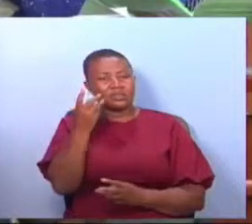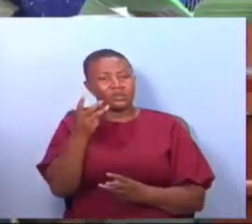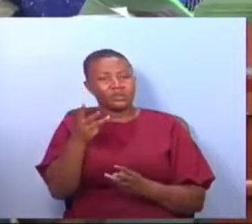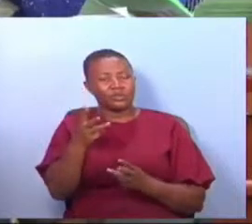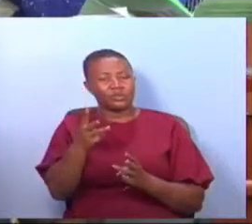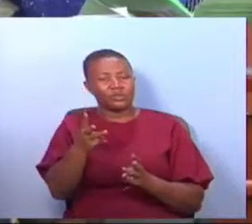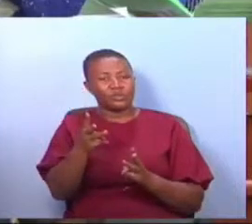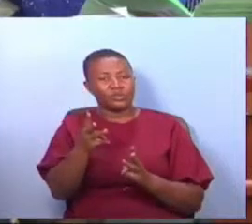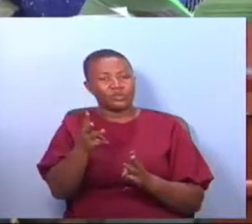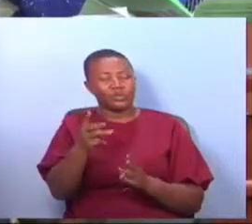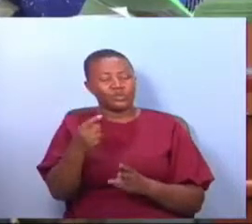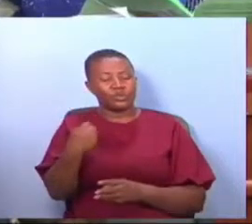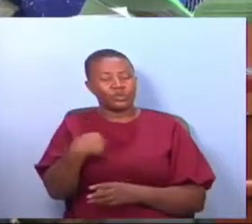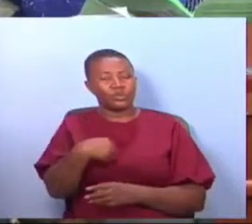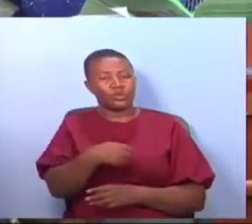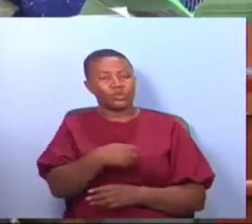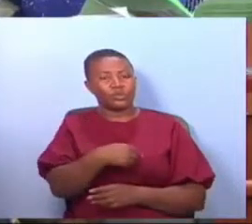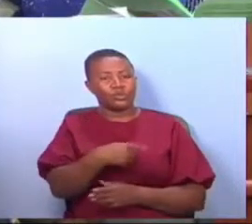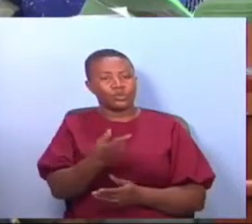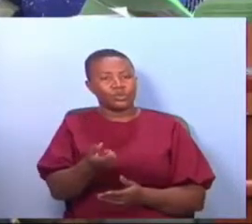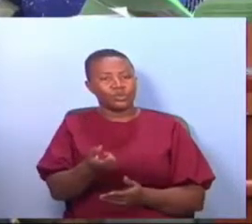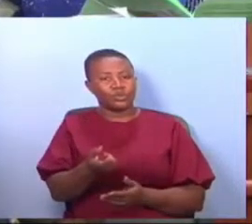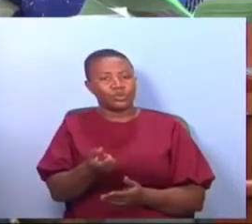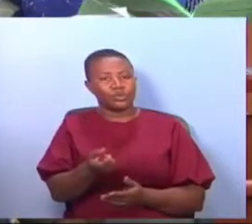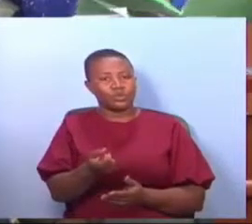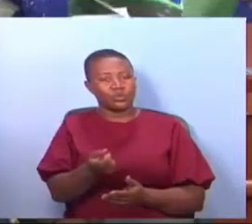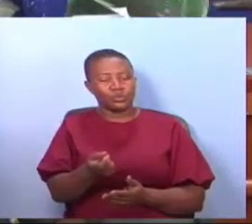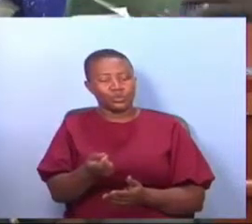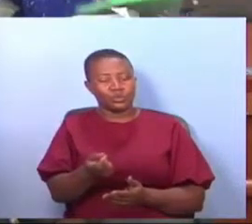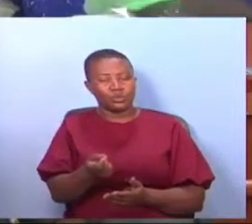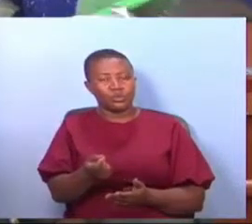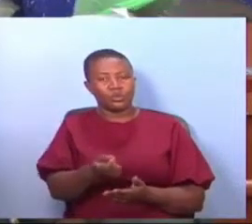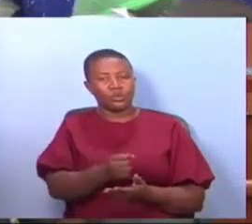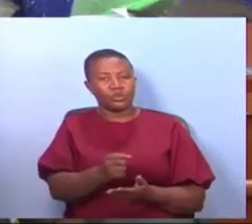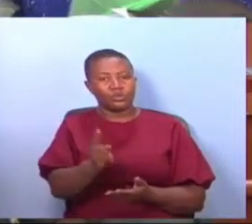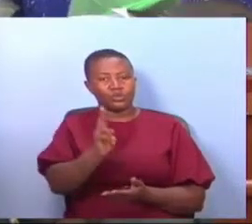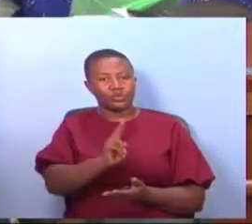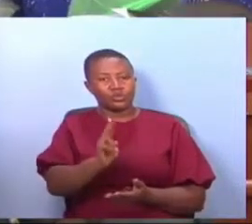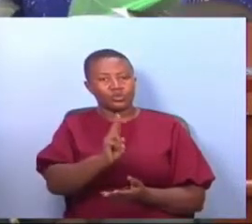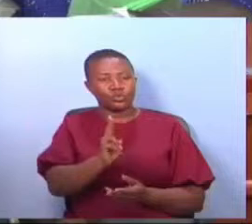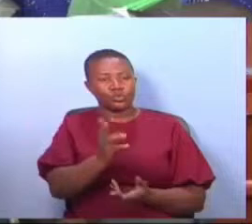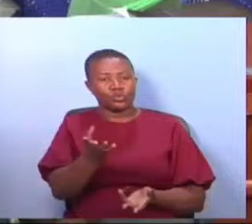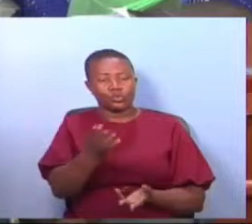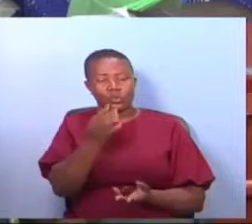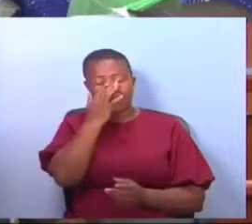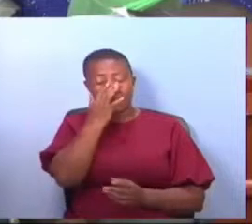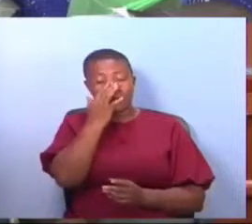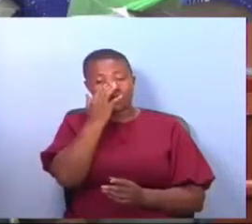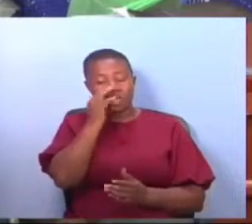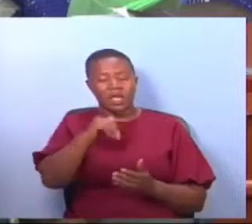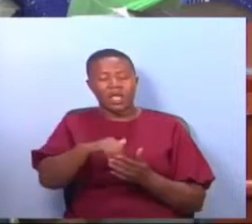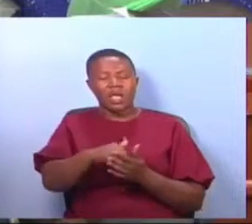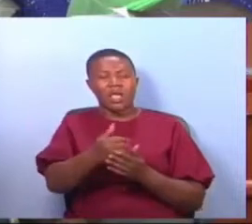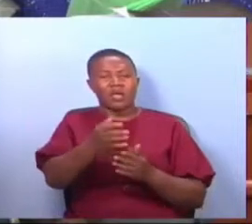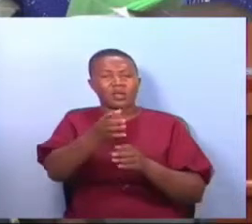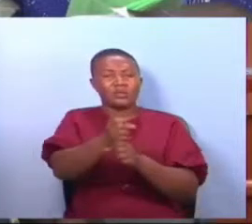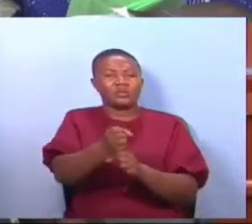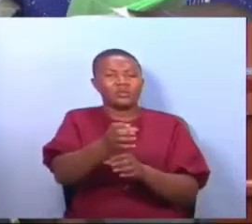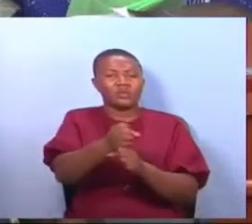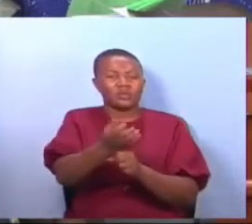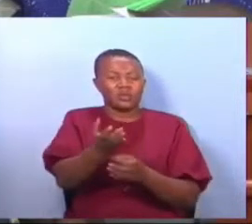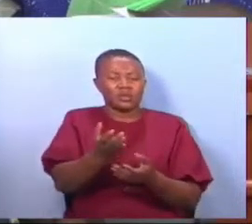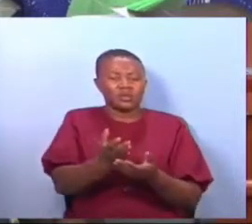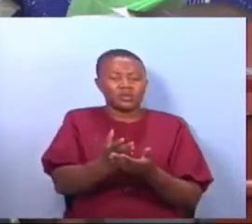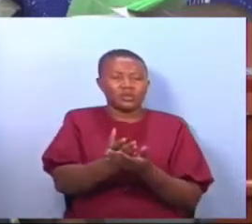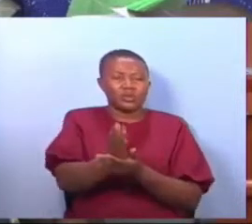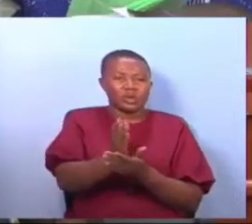right honorable, and all the abbreviations that we write in our minutes.